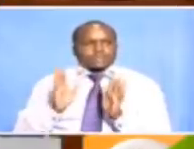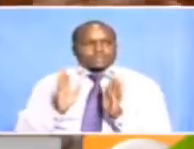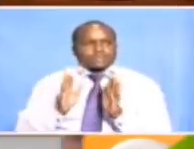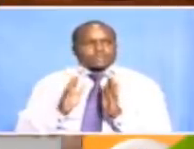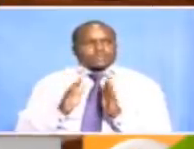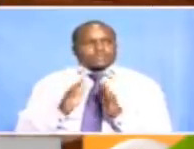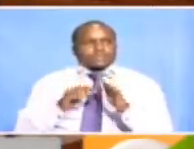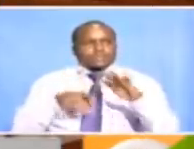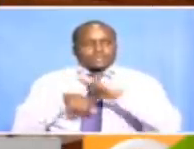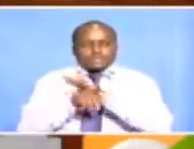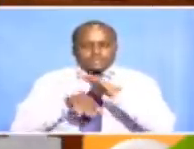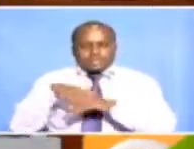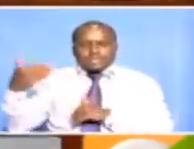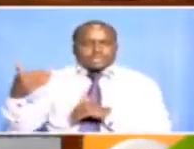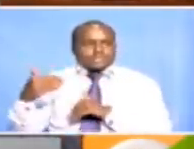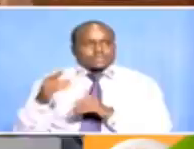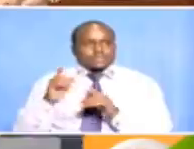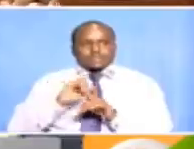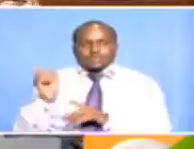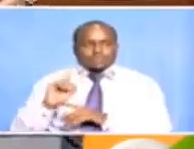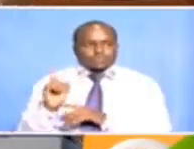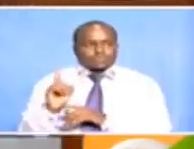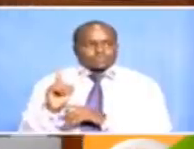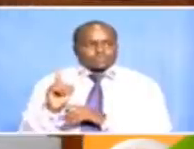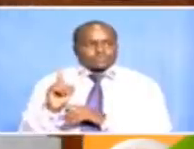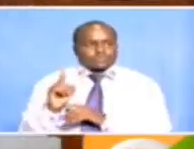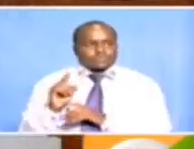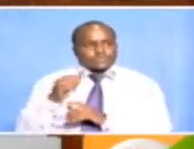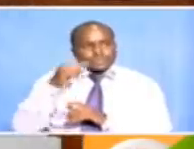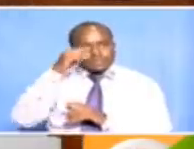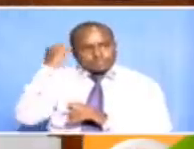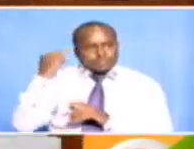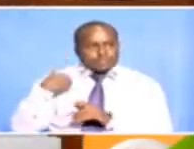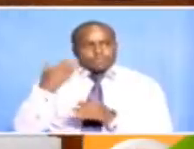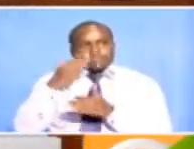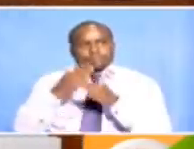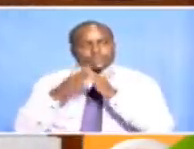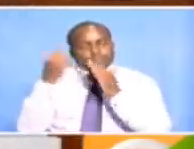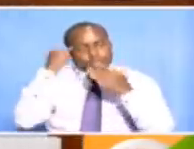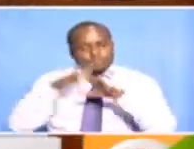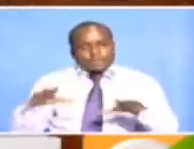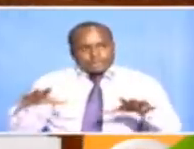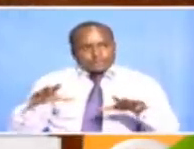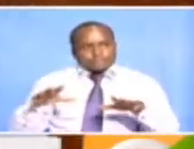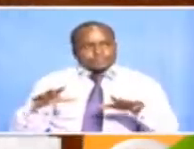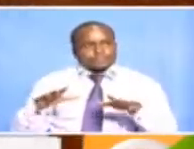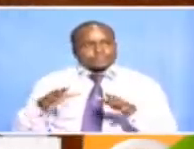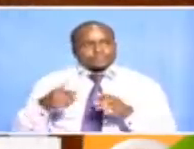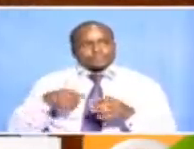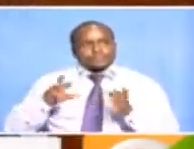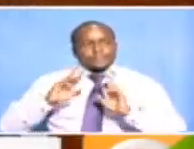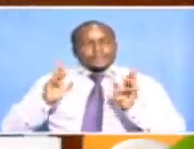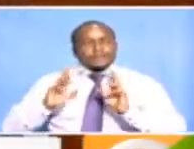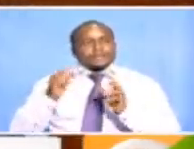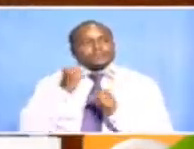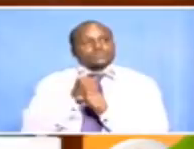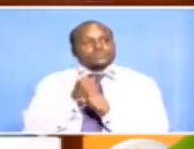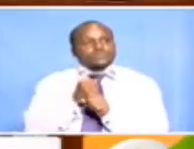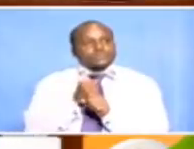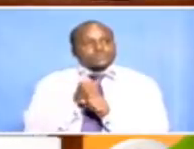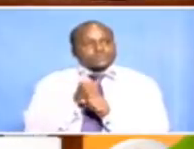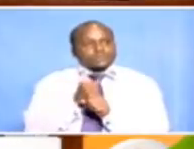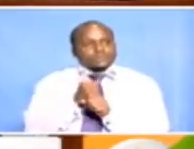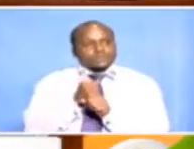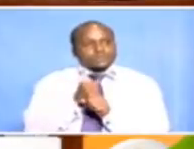no. But because we have the billions for markets, we are ready to do